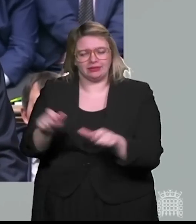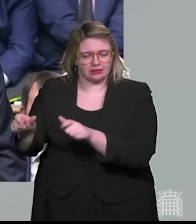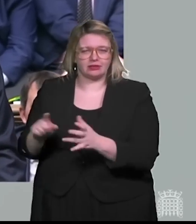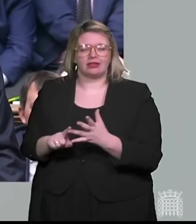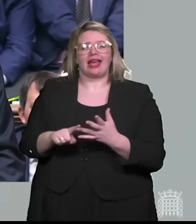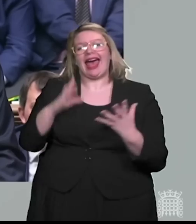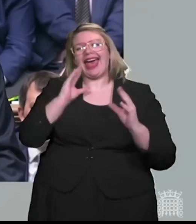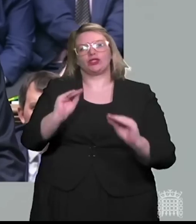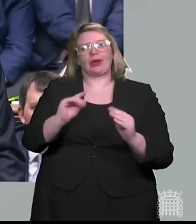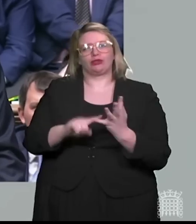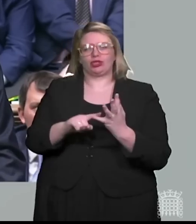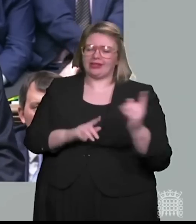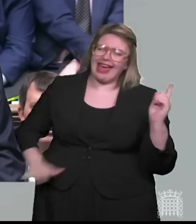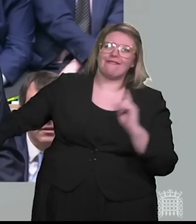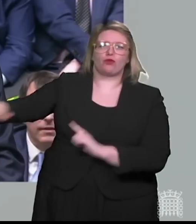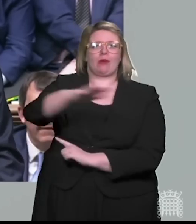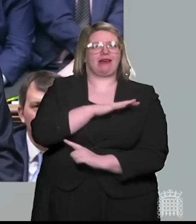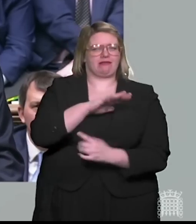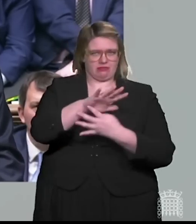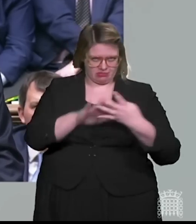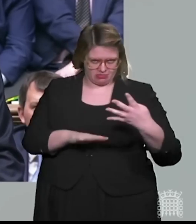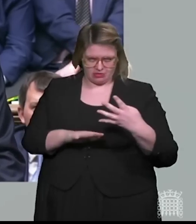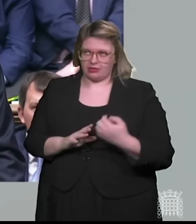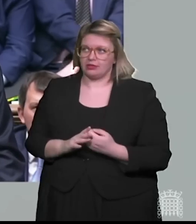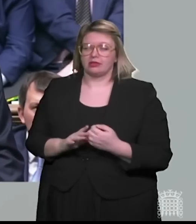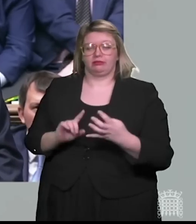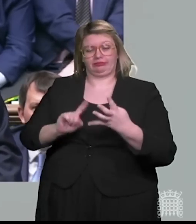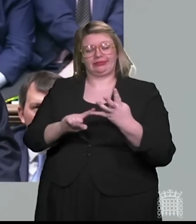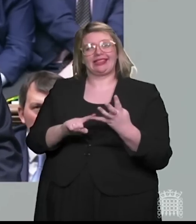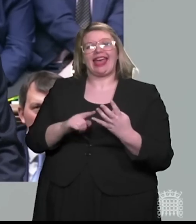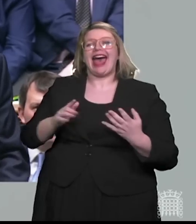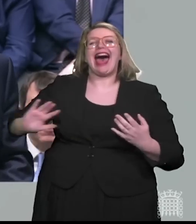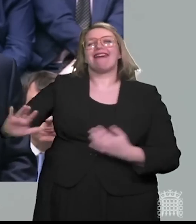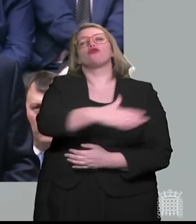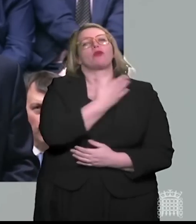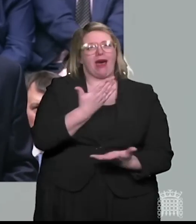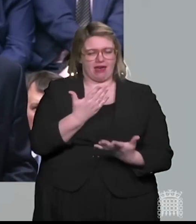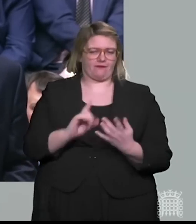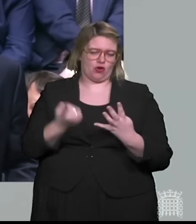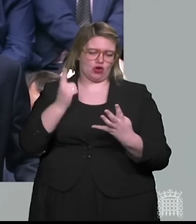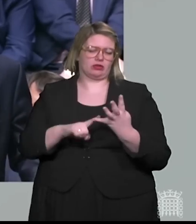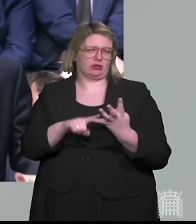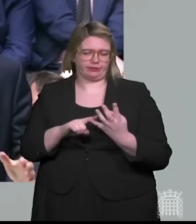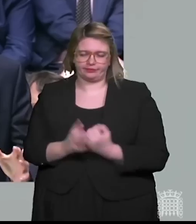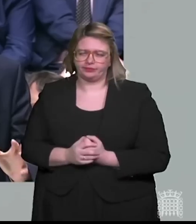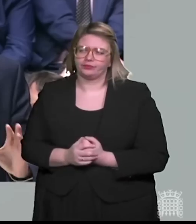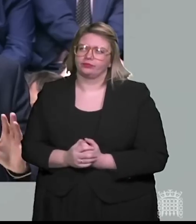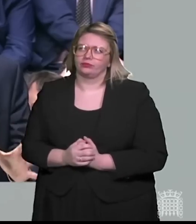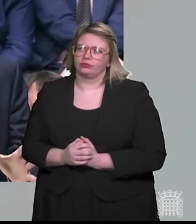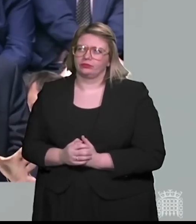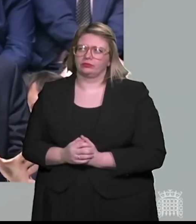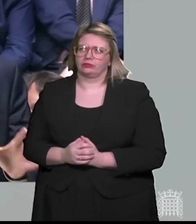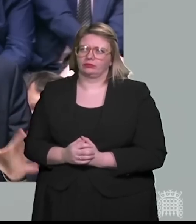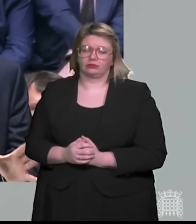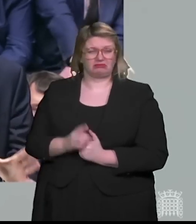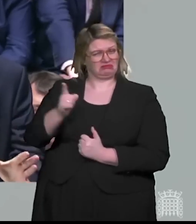start, Madam Deputy Speaker, with everywhere. Our measures, well, they